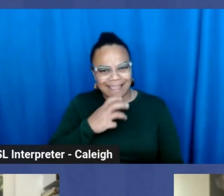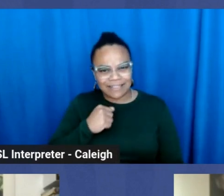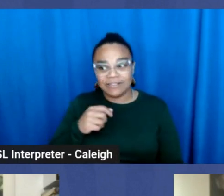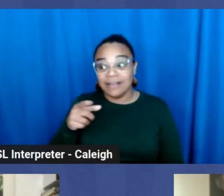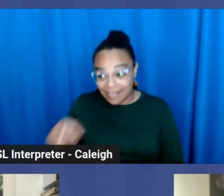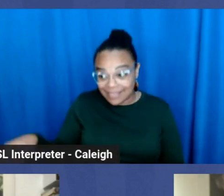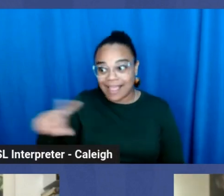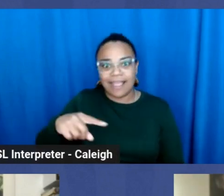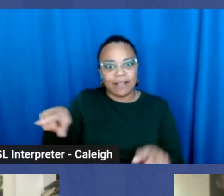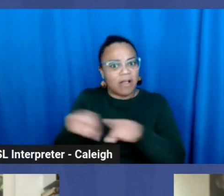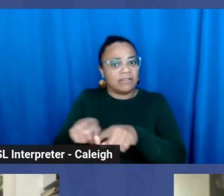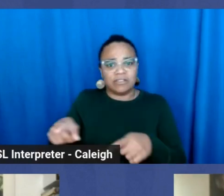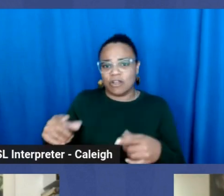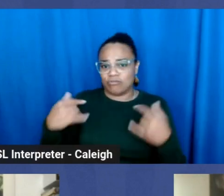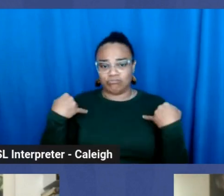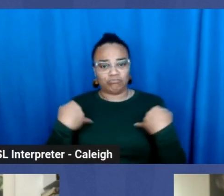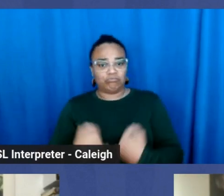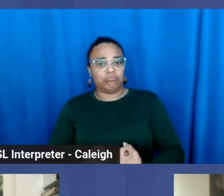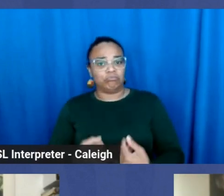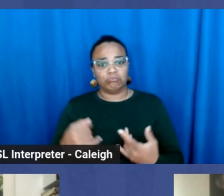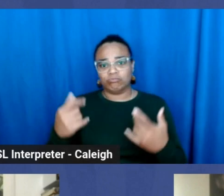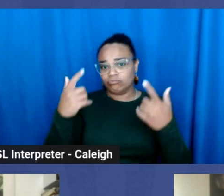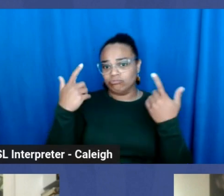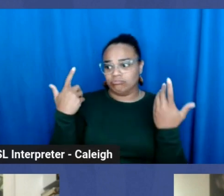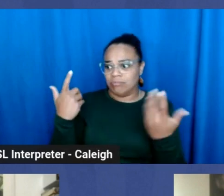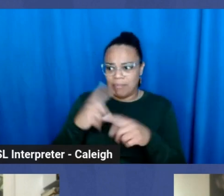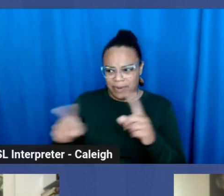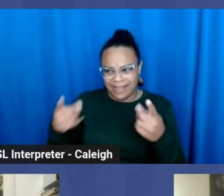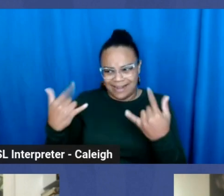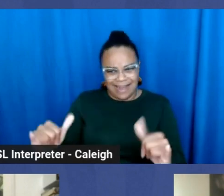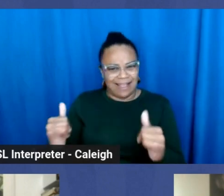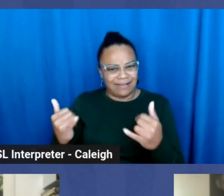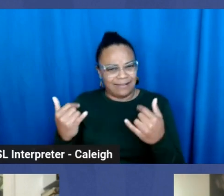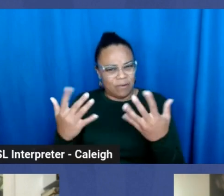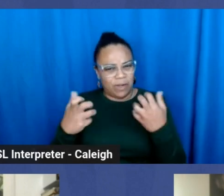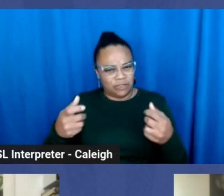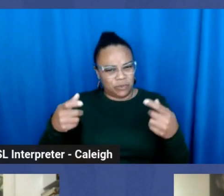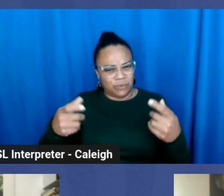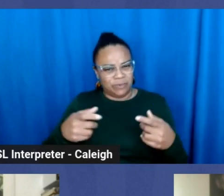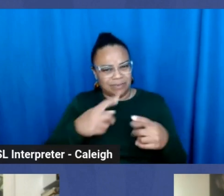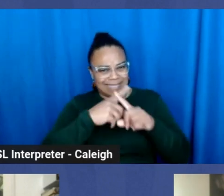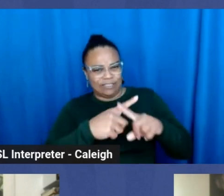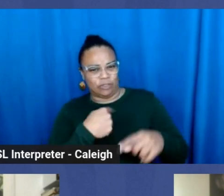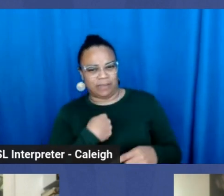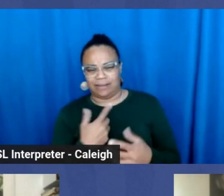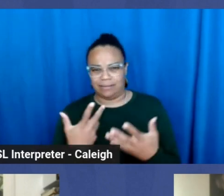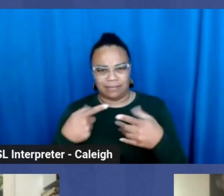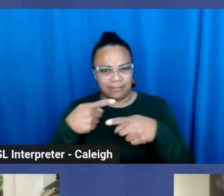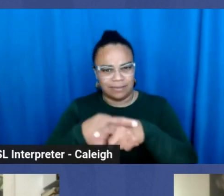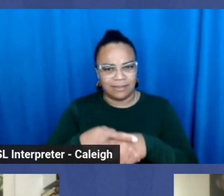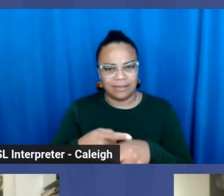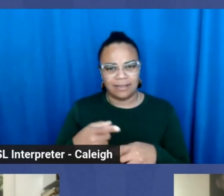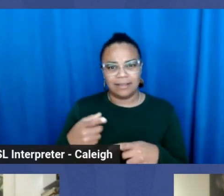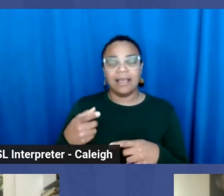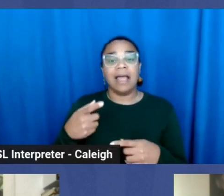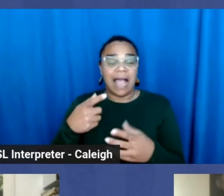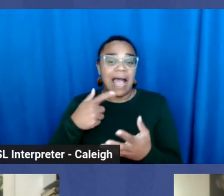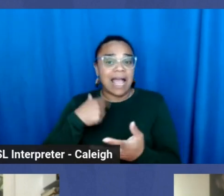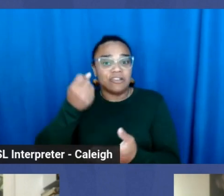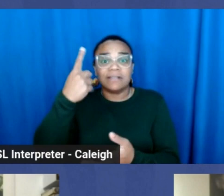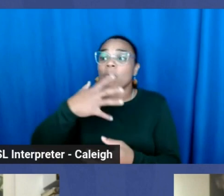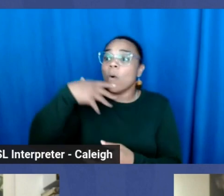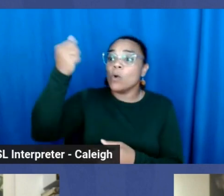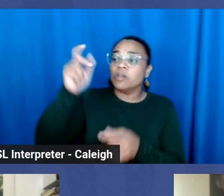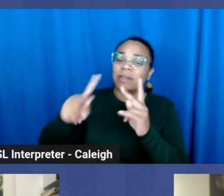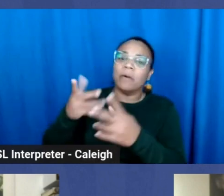ones censoring me, which somehow hurts me more. Because I can chalk a lot of things up to you being old and you not being hip or